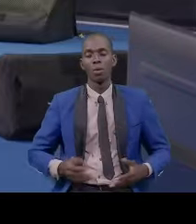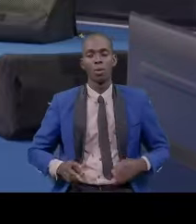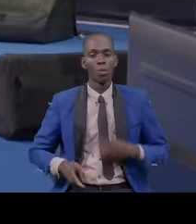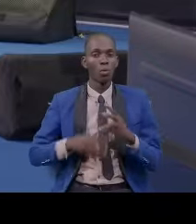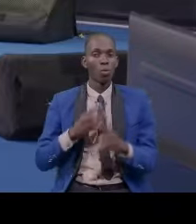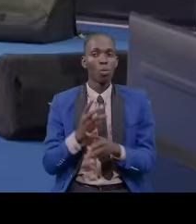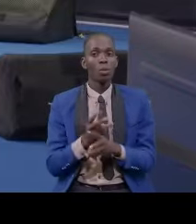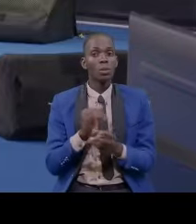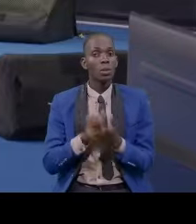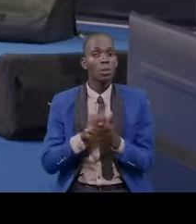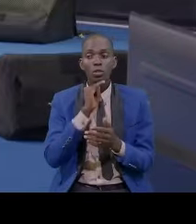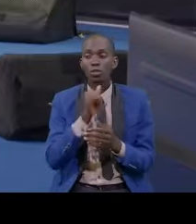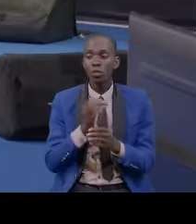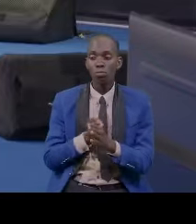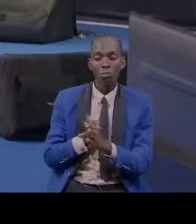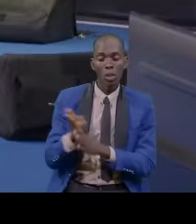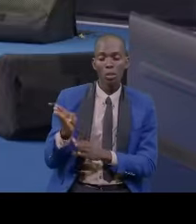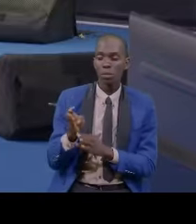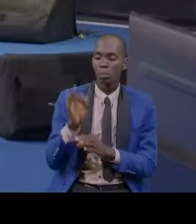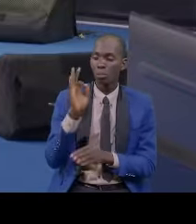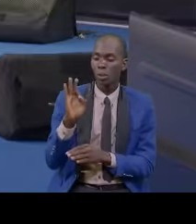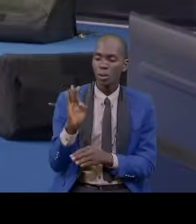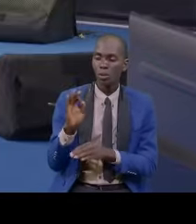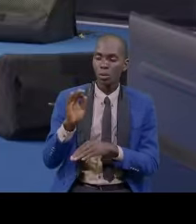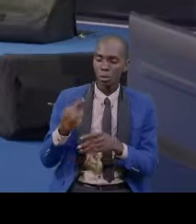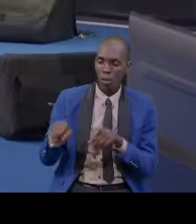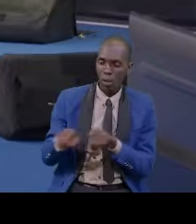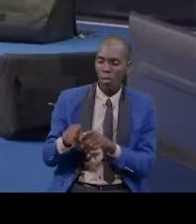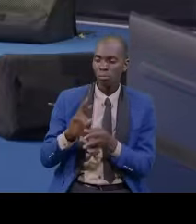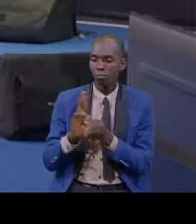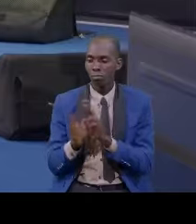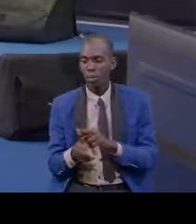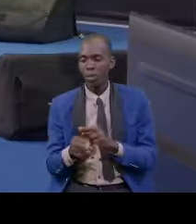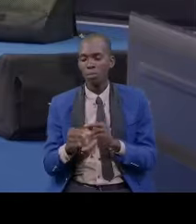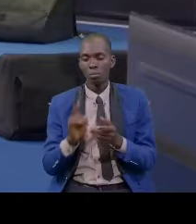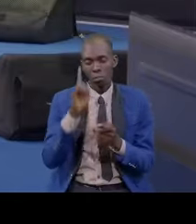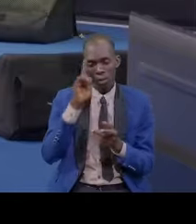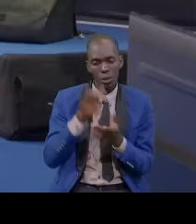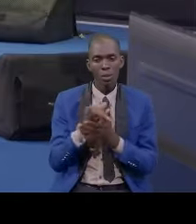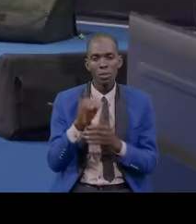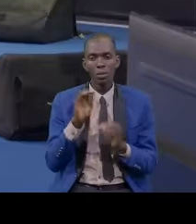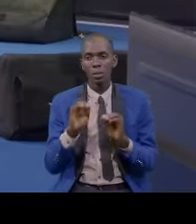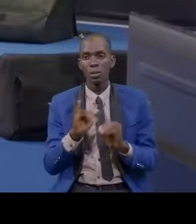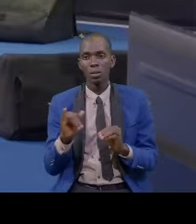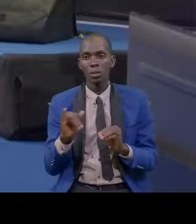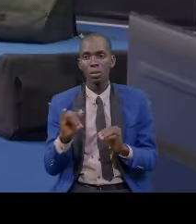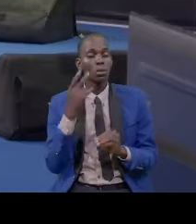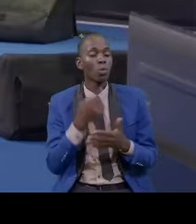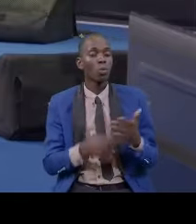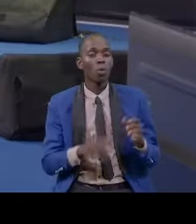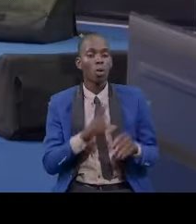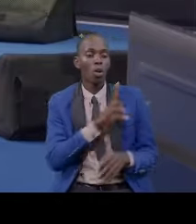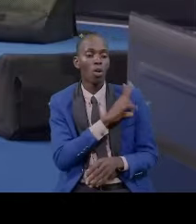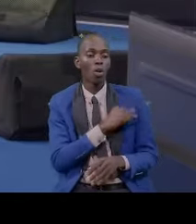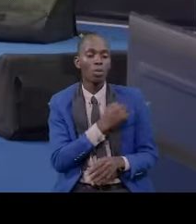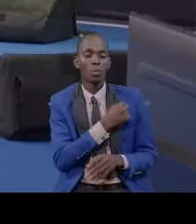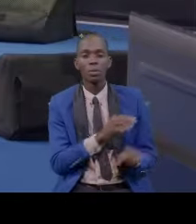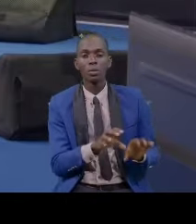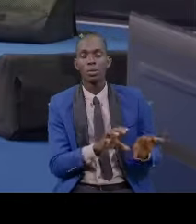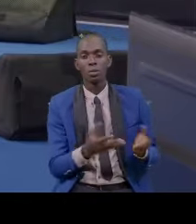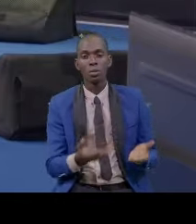life that is inside of you, which is an impact you got from accepting Jesus Christ. Do you understand what I mean? So you need to affect